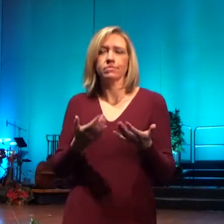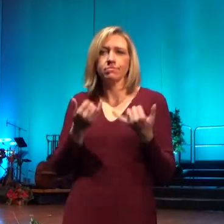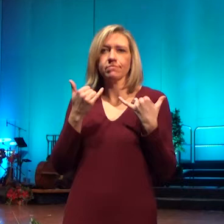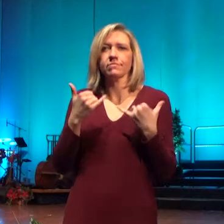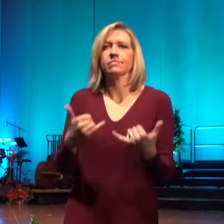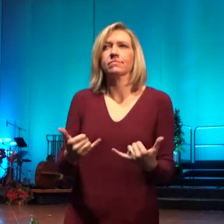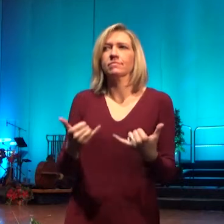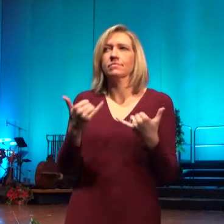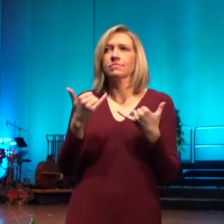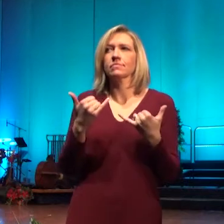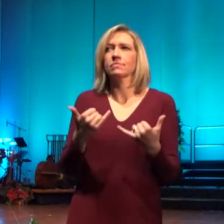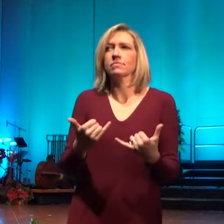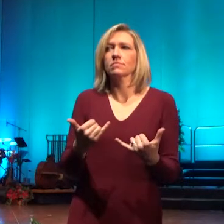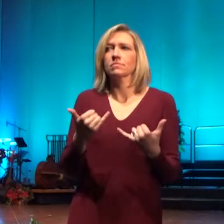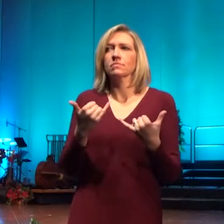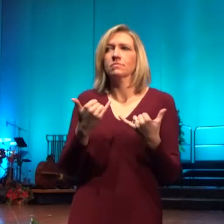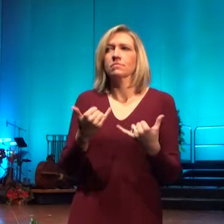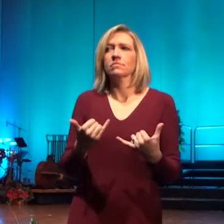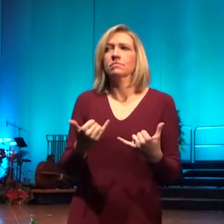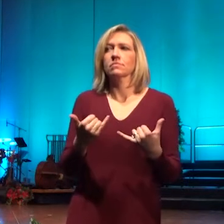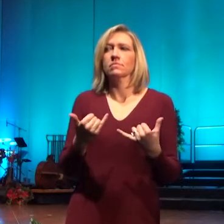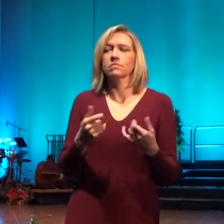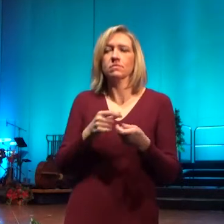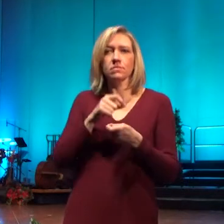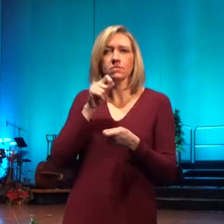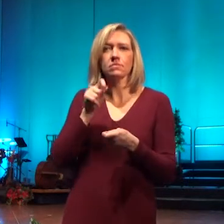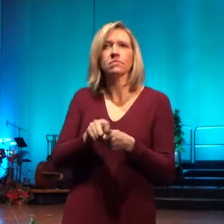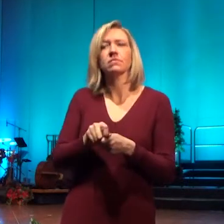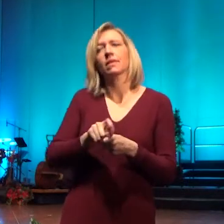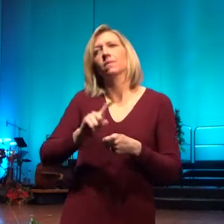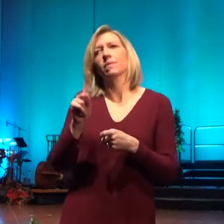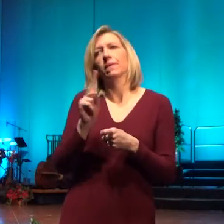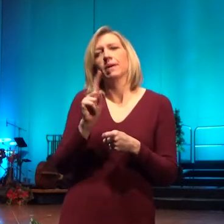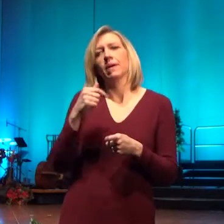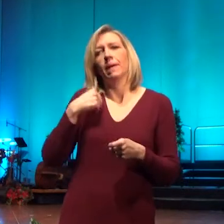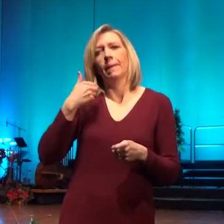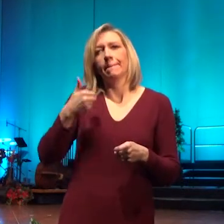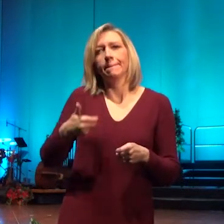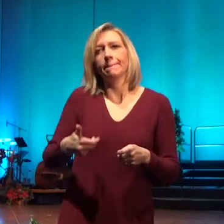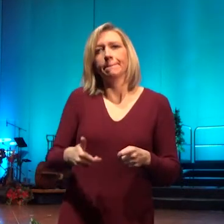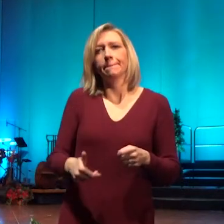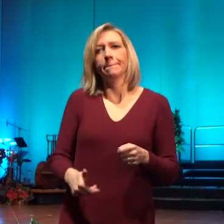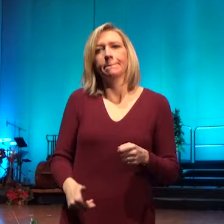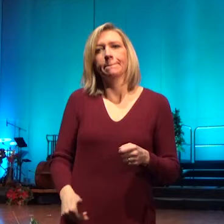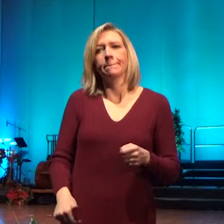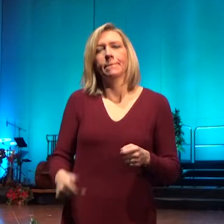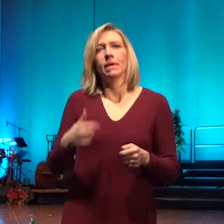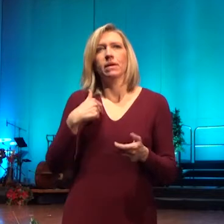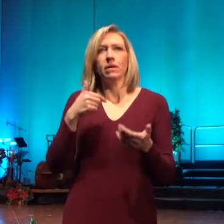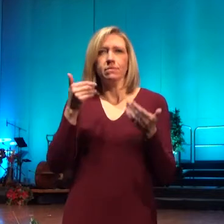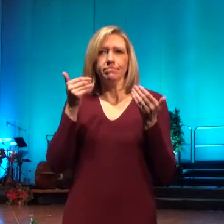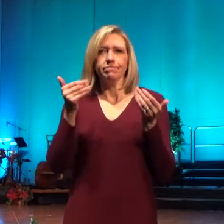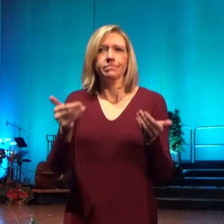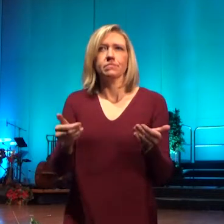here, right now, right where I